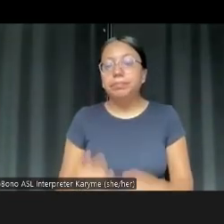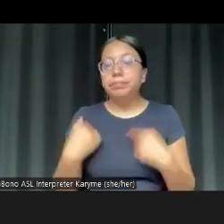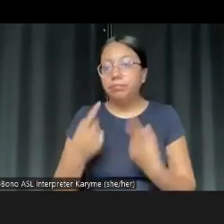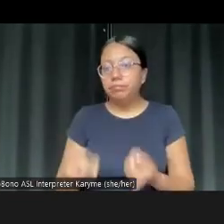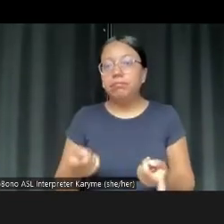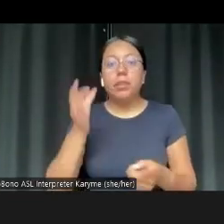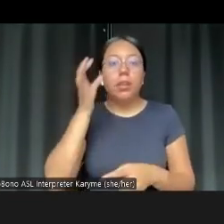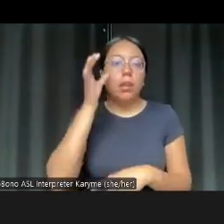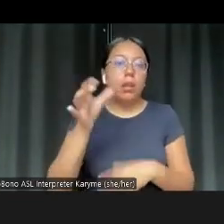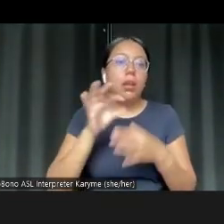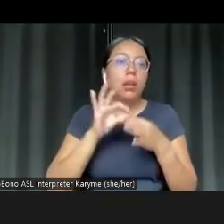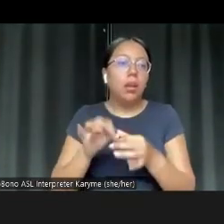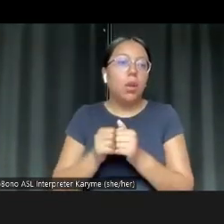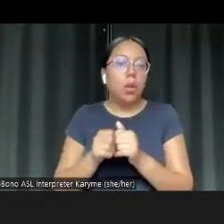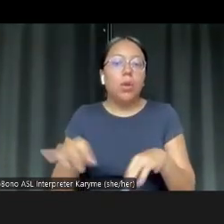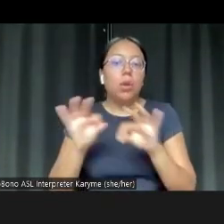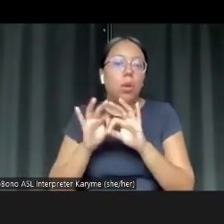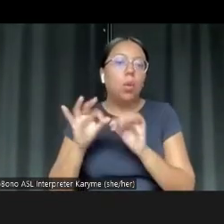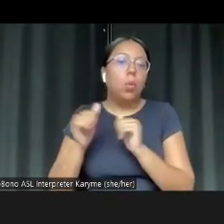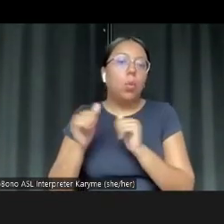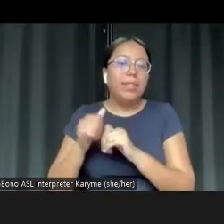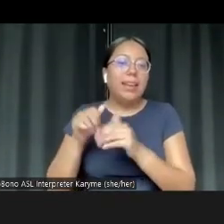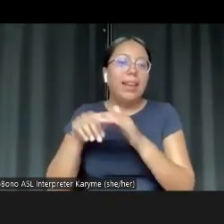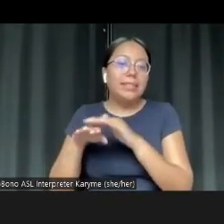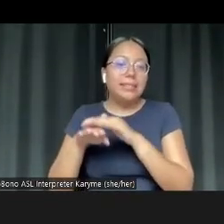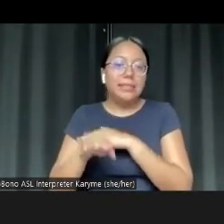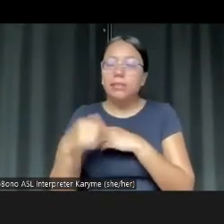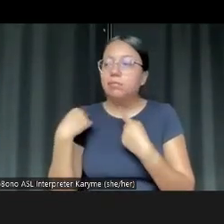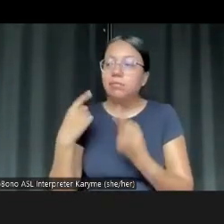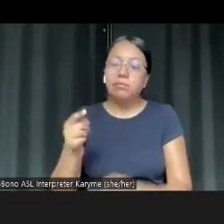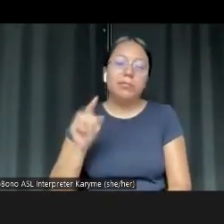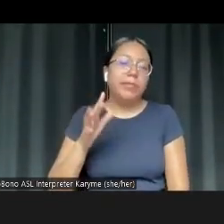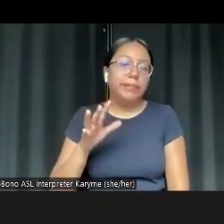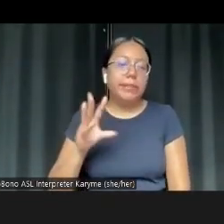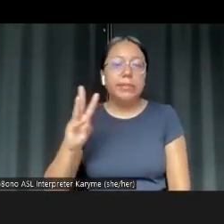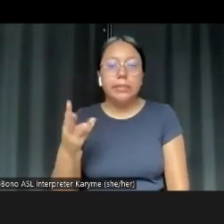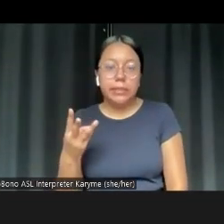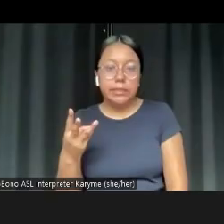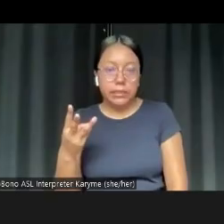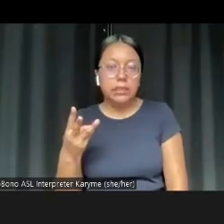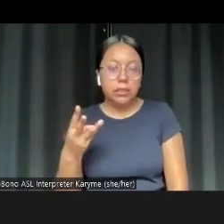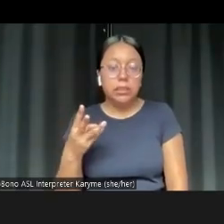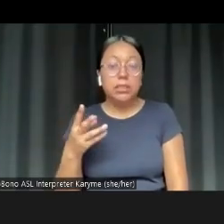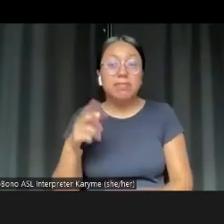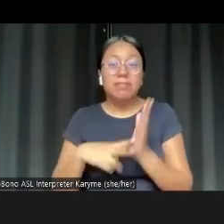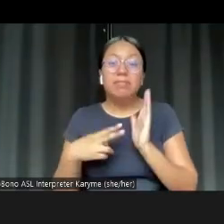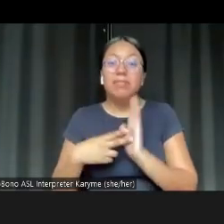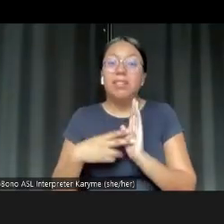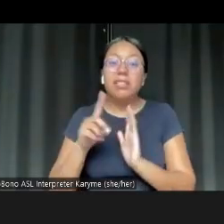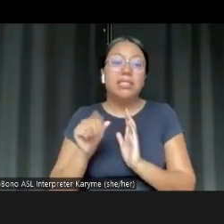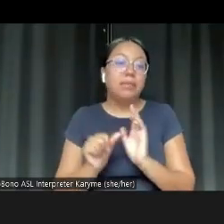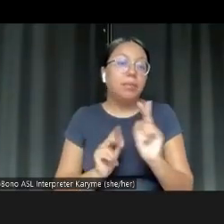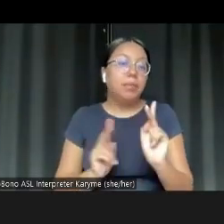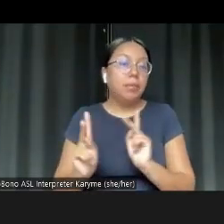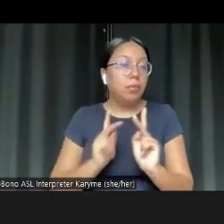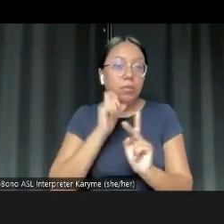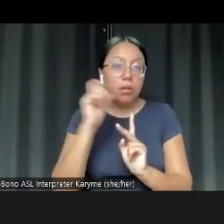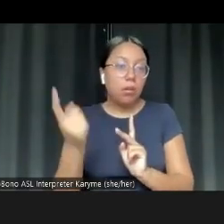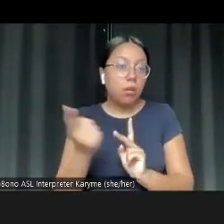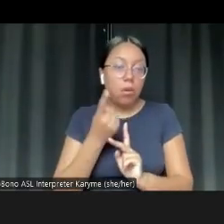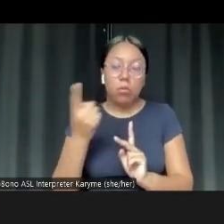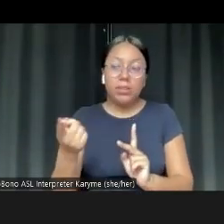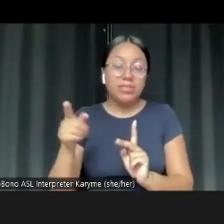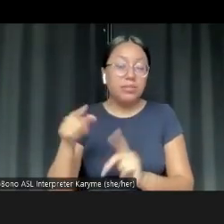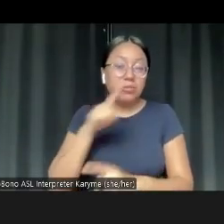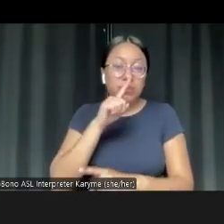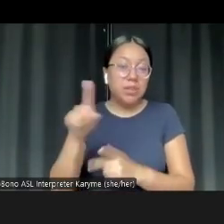about access since the 1950s and 60s, which is to say that disabled people have not always taken access for granted